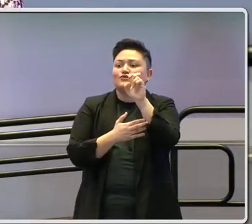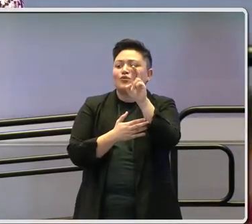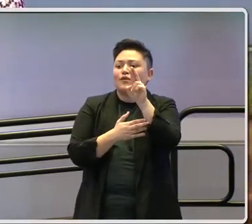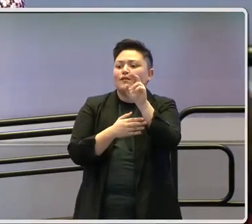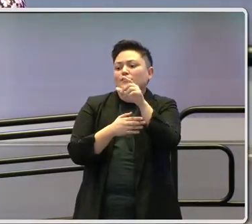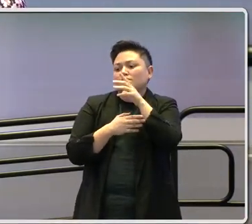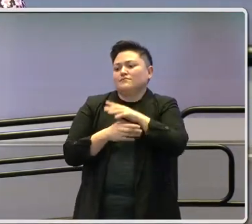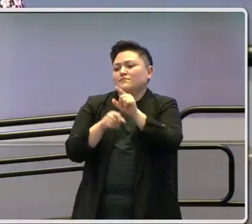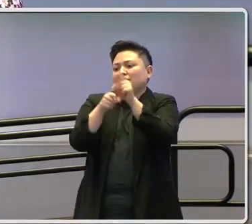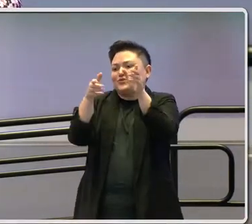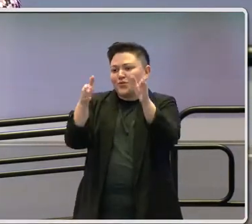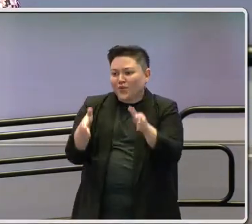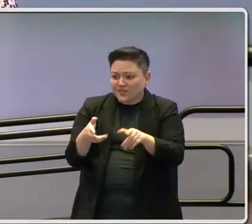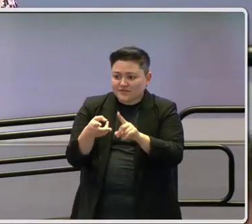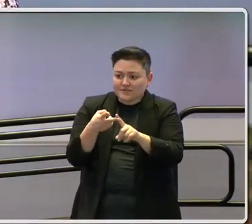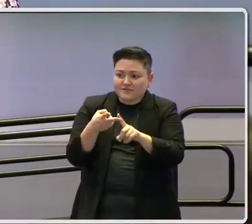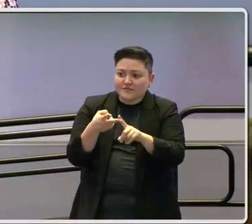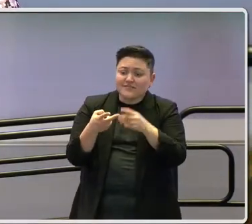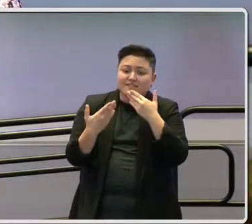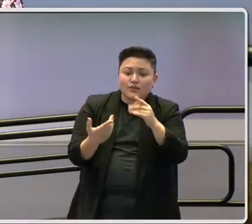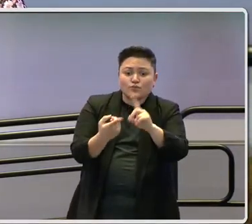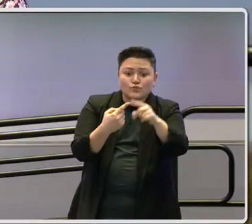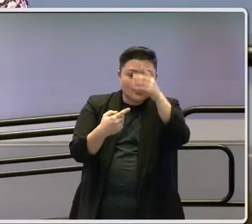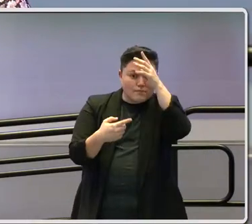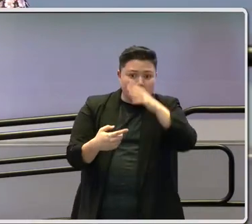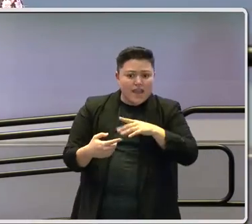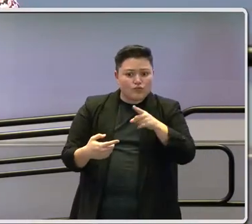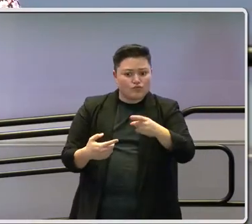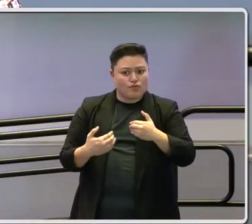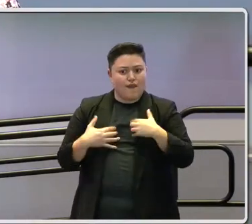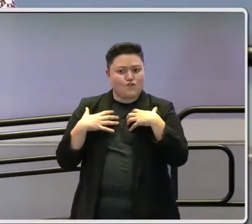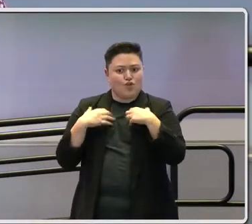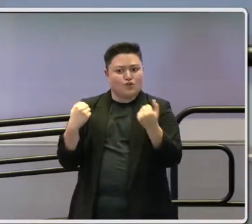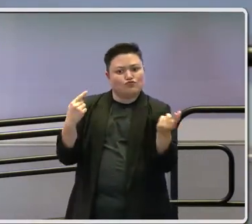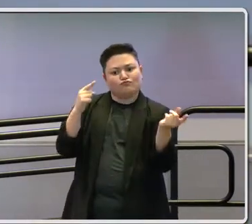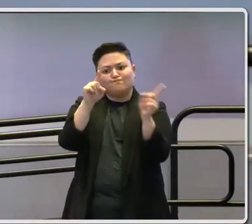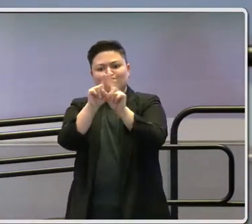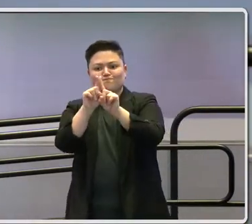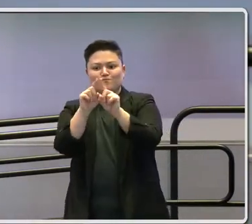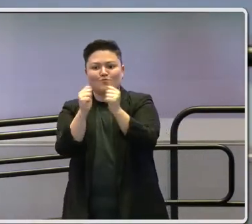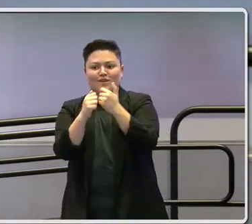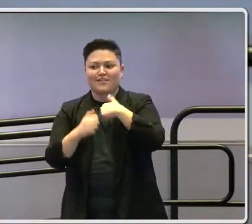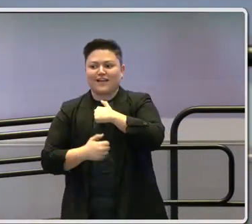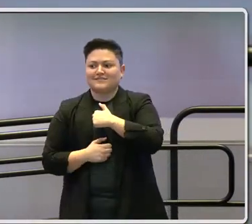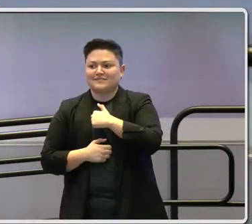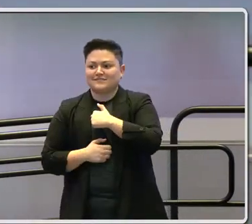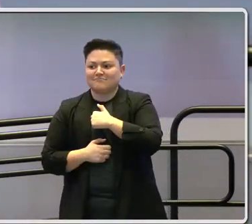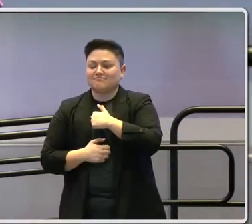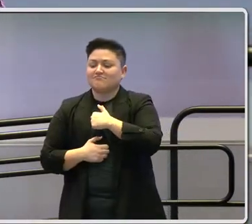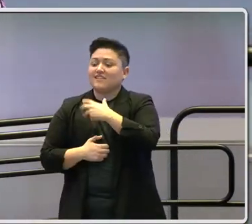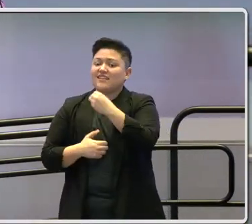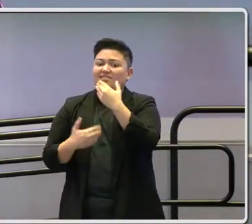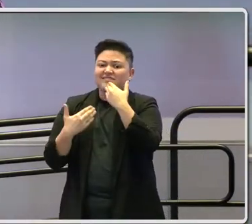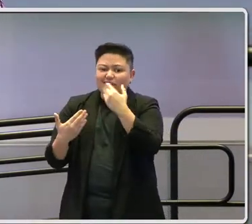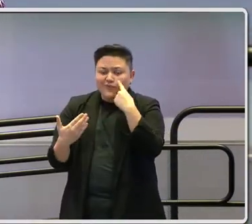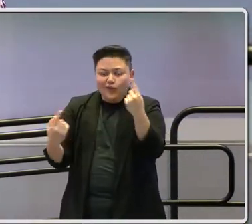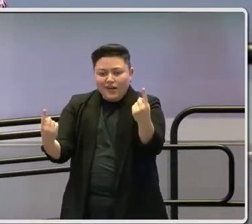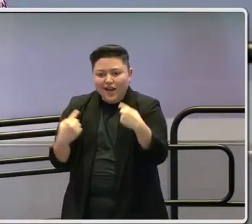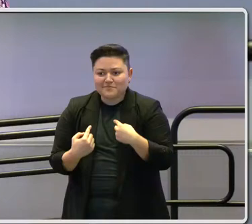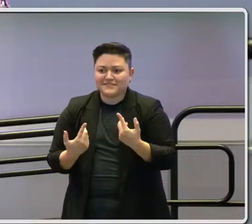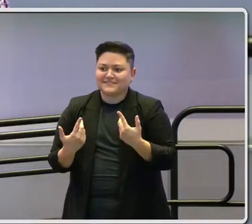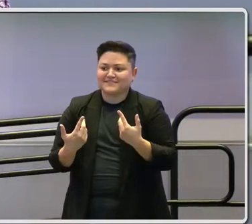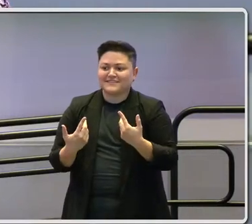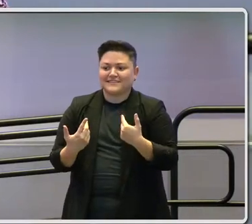the men who have the courage to stand beside us, thank you. And thank you all for coming. I'm also